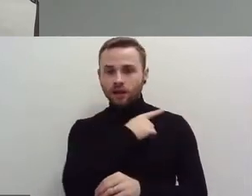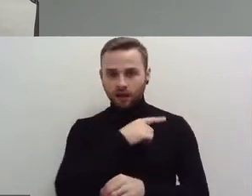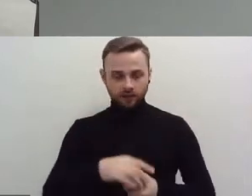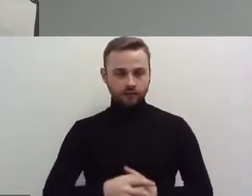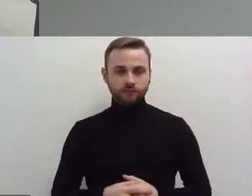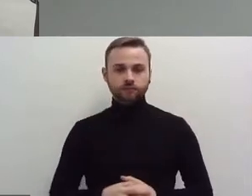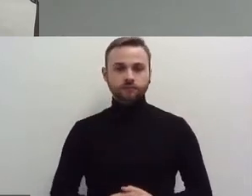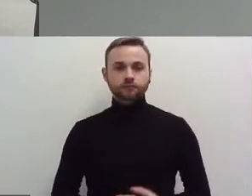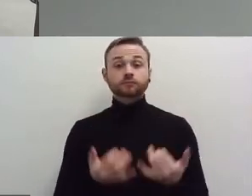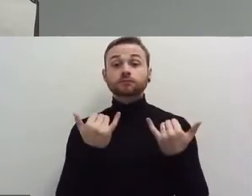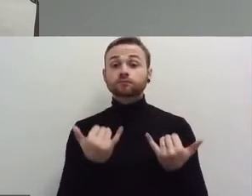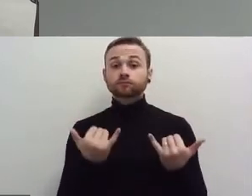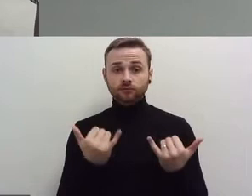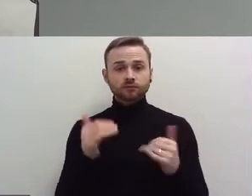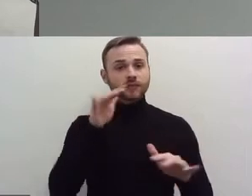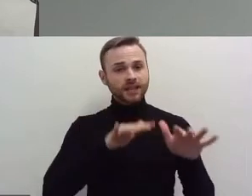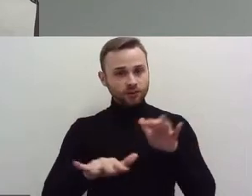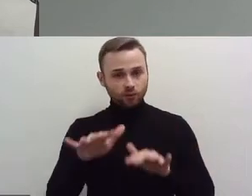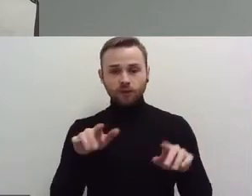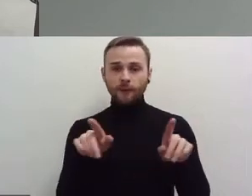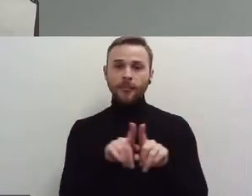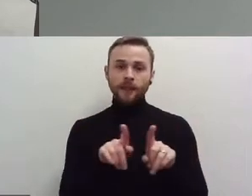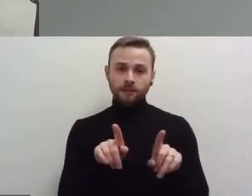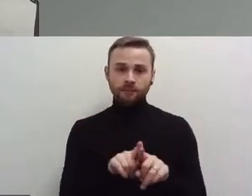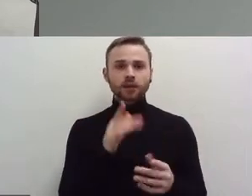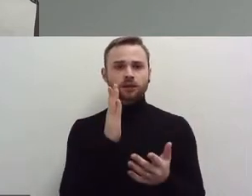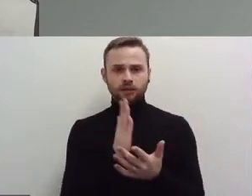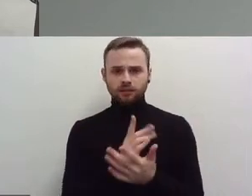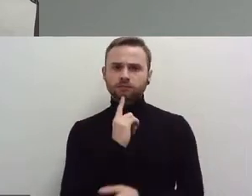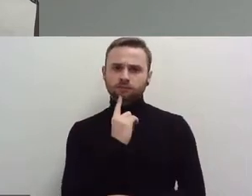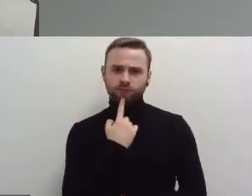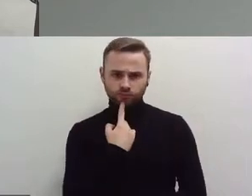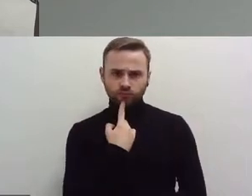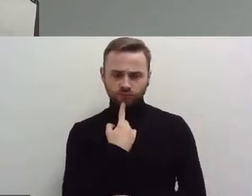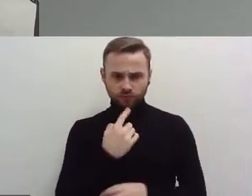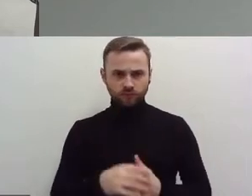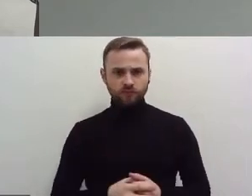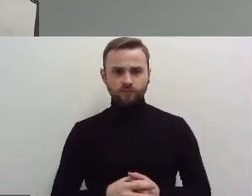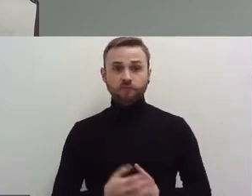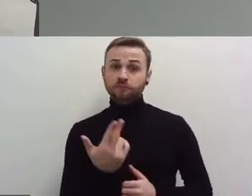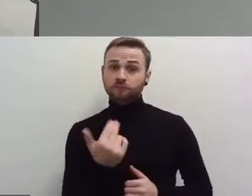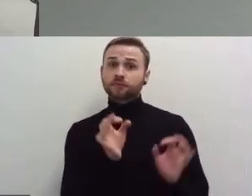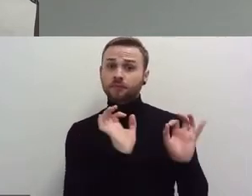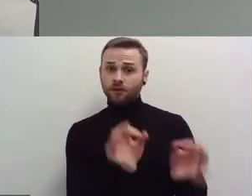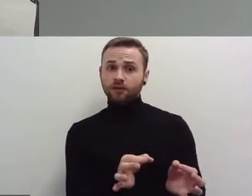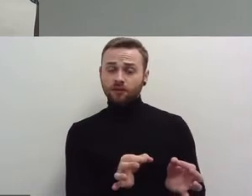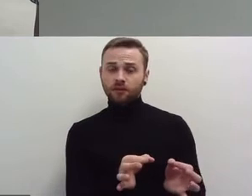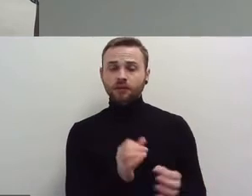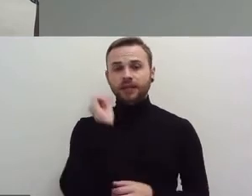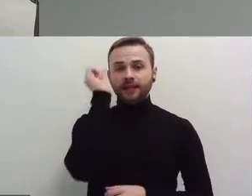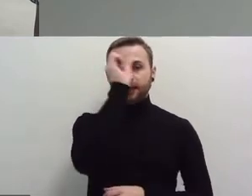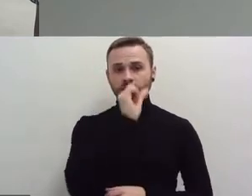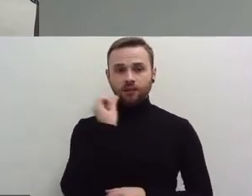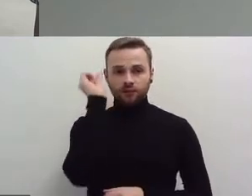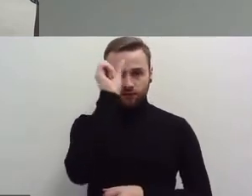individuals. But it's true that some things can be done on an individual level. For example, one can eat more plant-based, one could choose to fly less